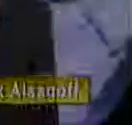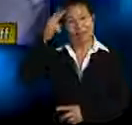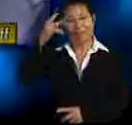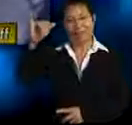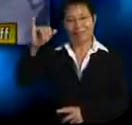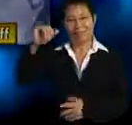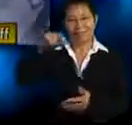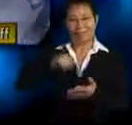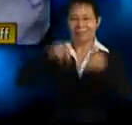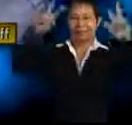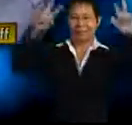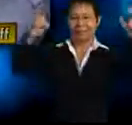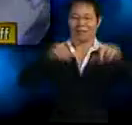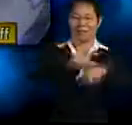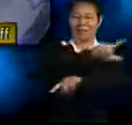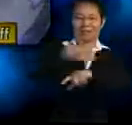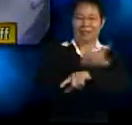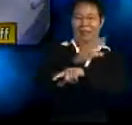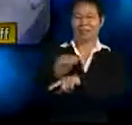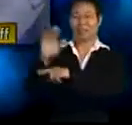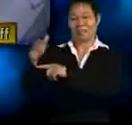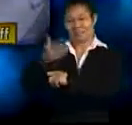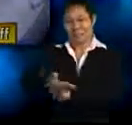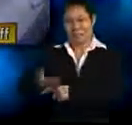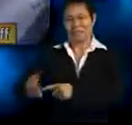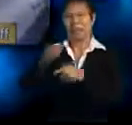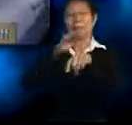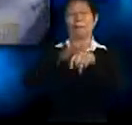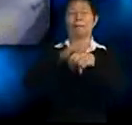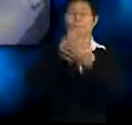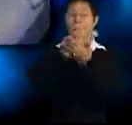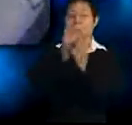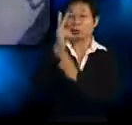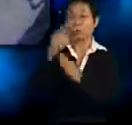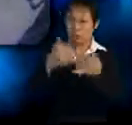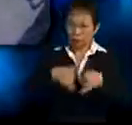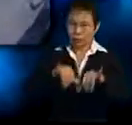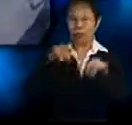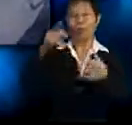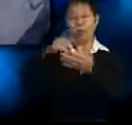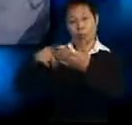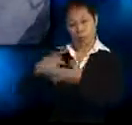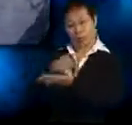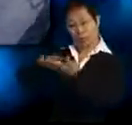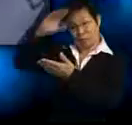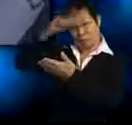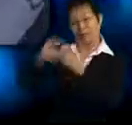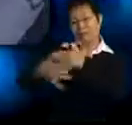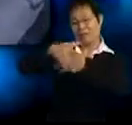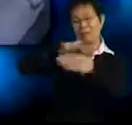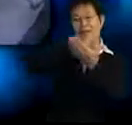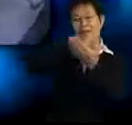Hi, today's topic is Land and its Resources, Part 2. We will continue from what we have learned earlier in